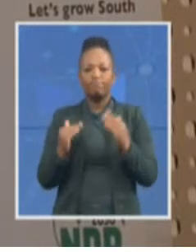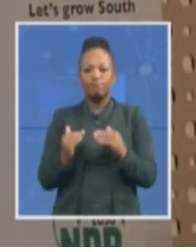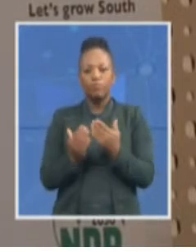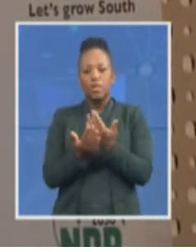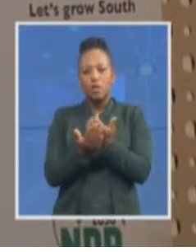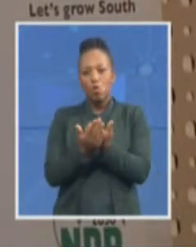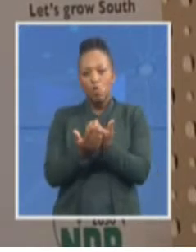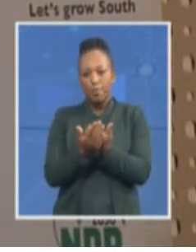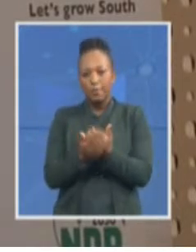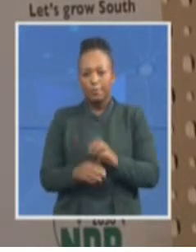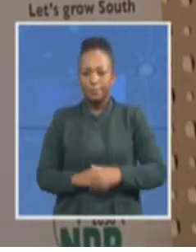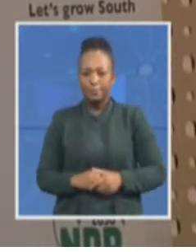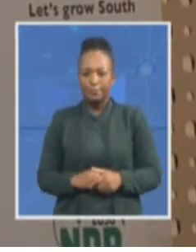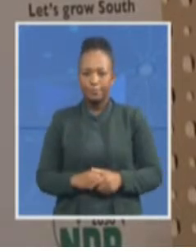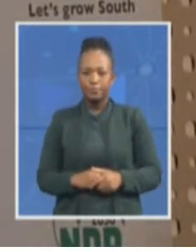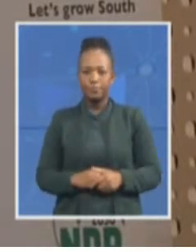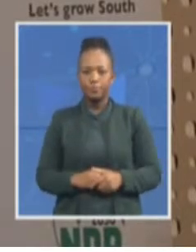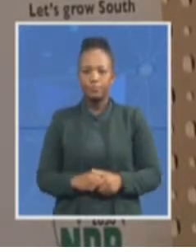noted